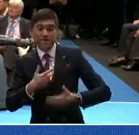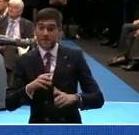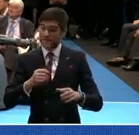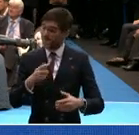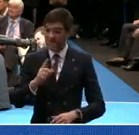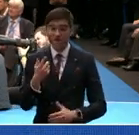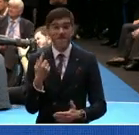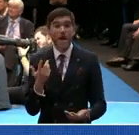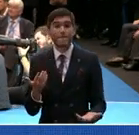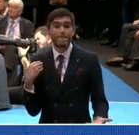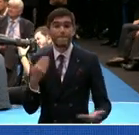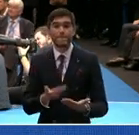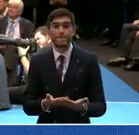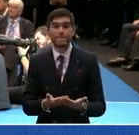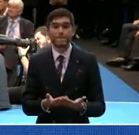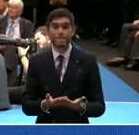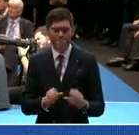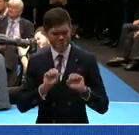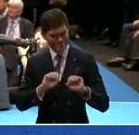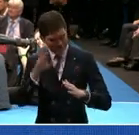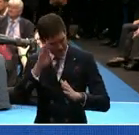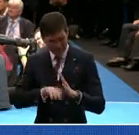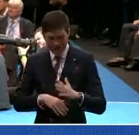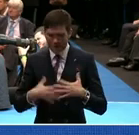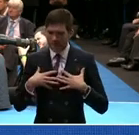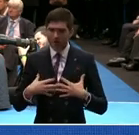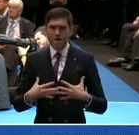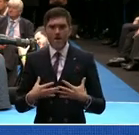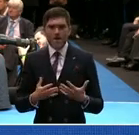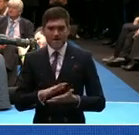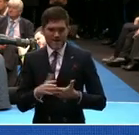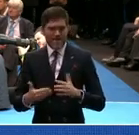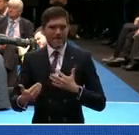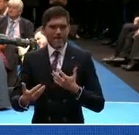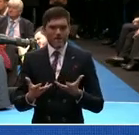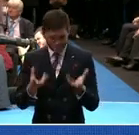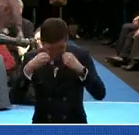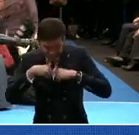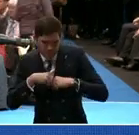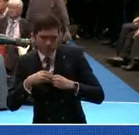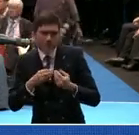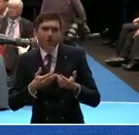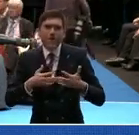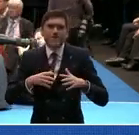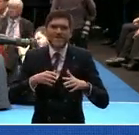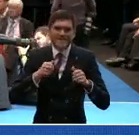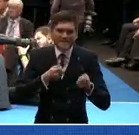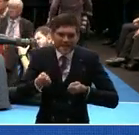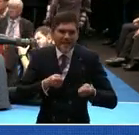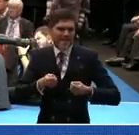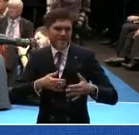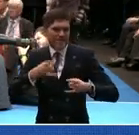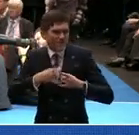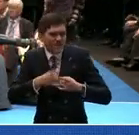time. Their experiences informed my Tackling Violence Against Women and Girls strategy, which I launched earlier this